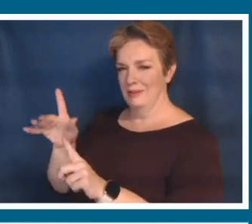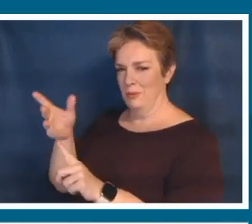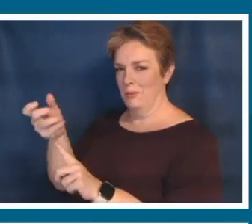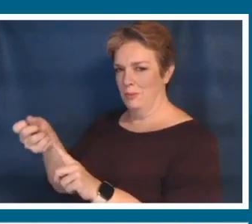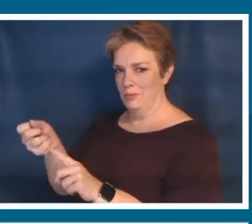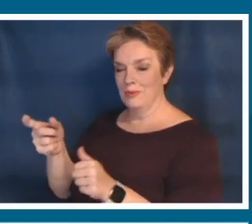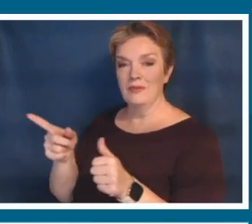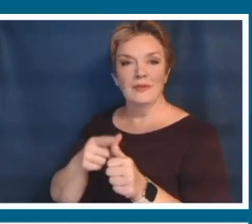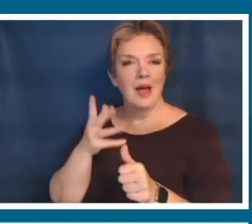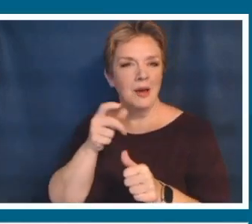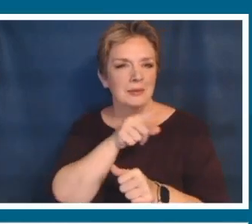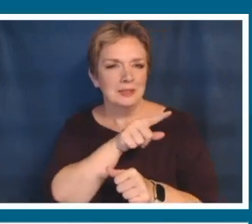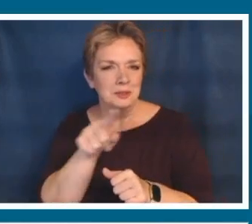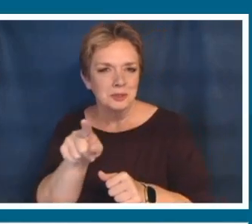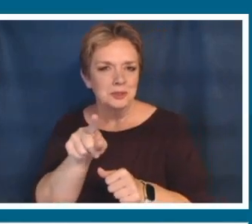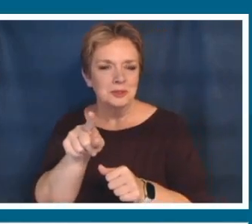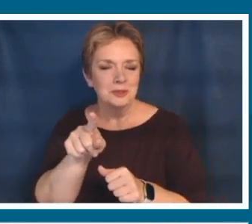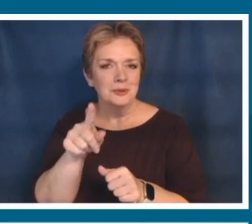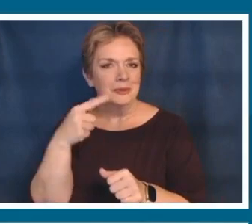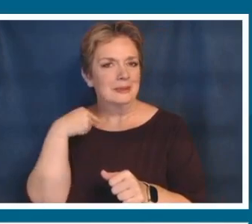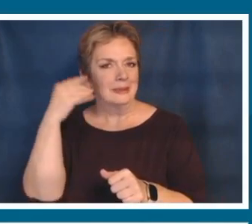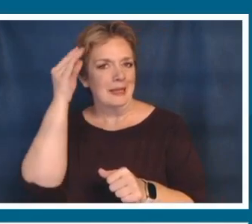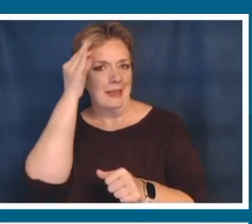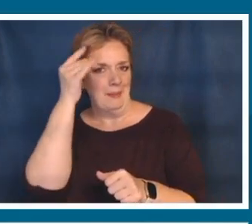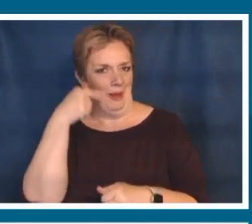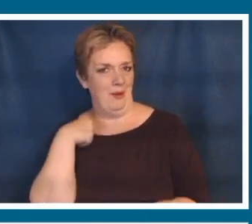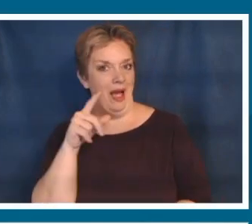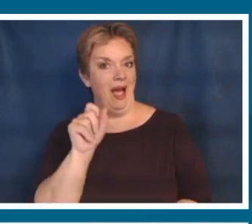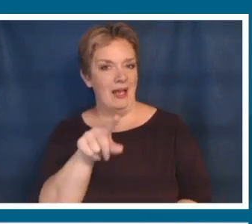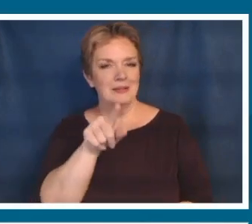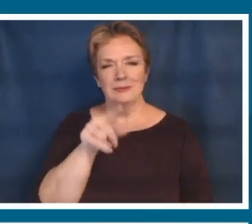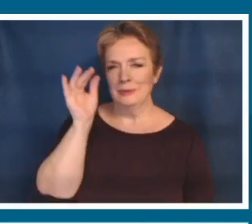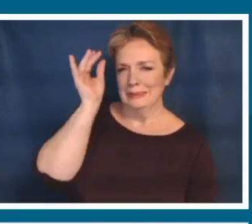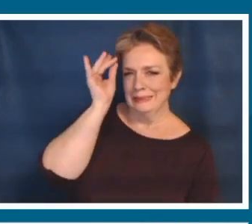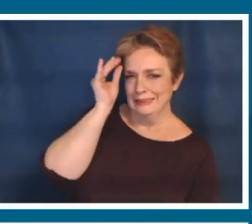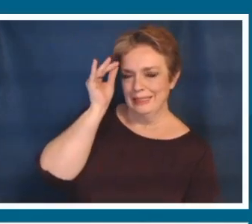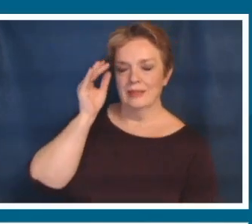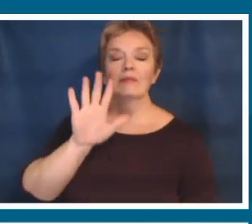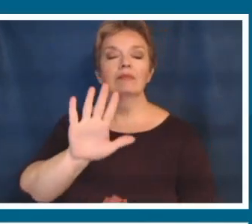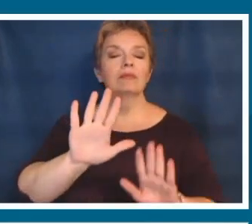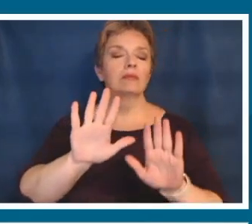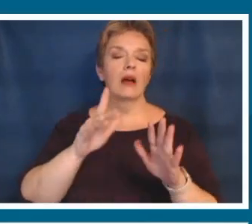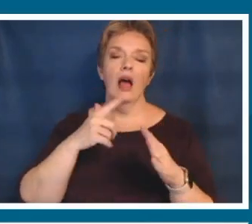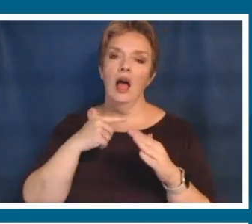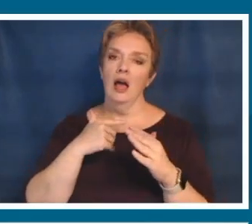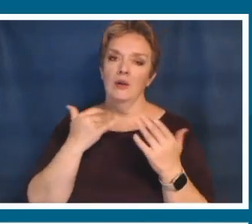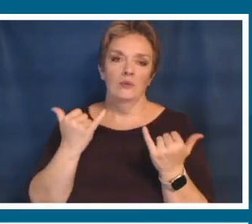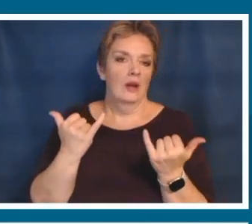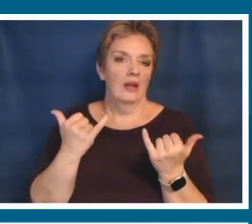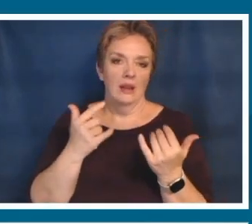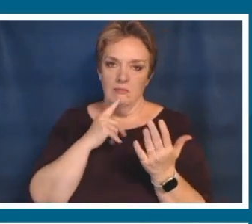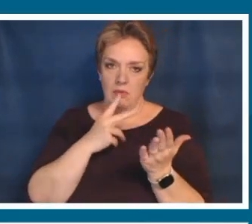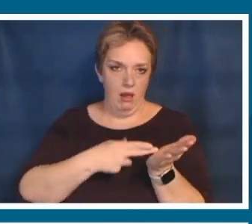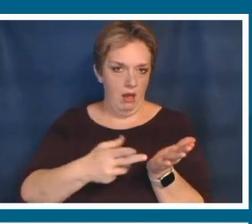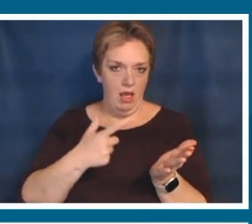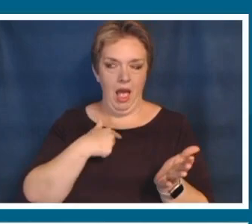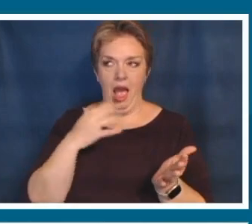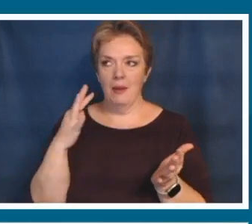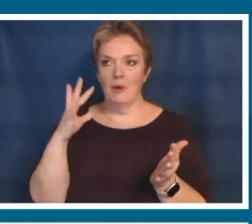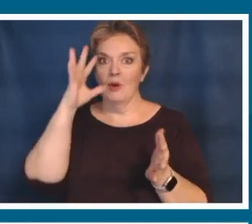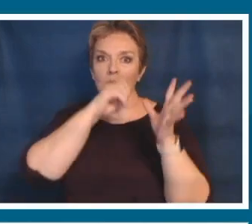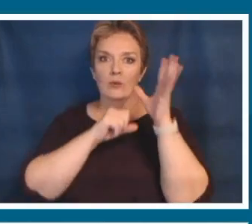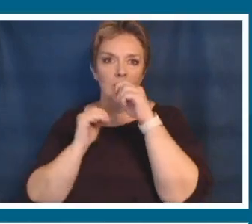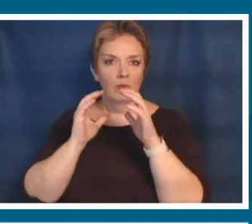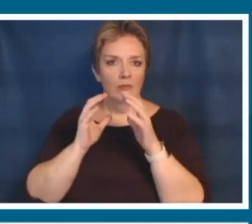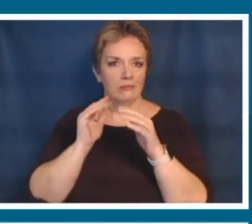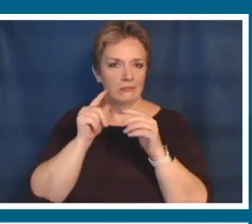bit. When you are working, again, and I'm making a lot of assumptions about your familiarity with primary